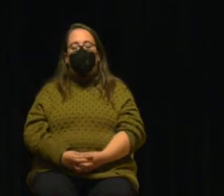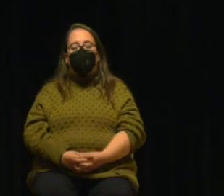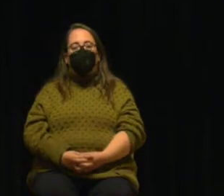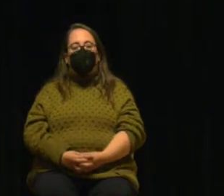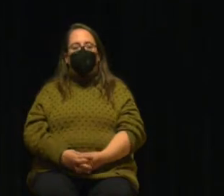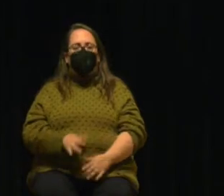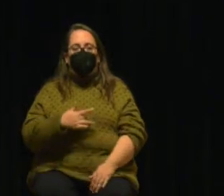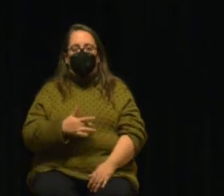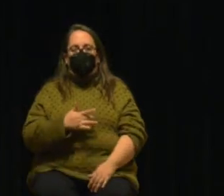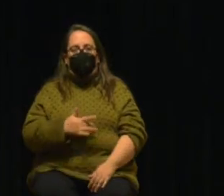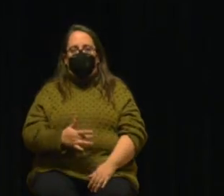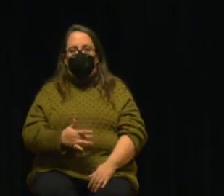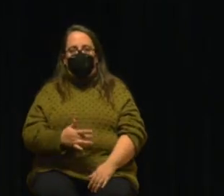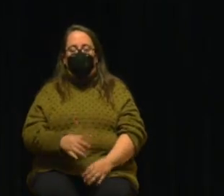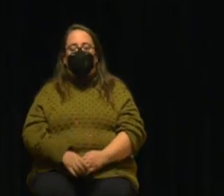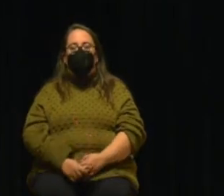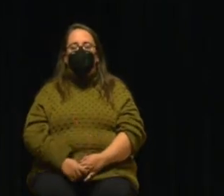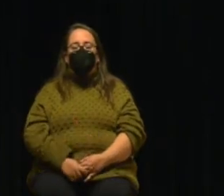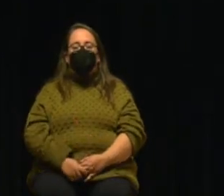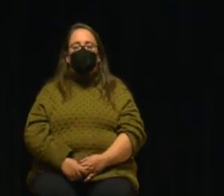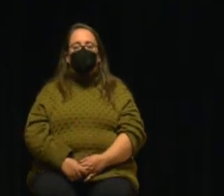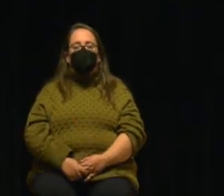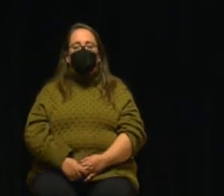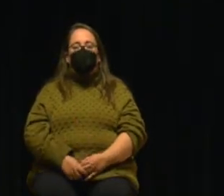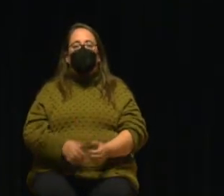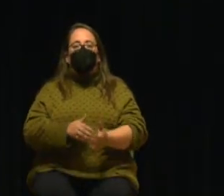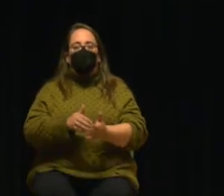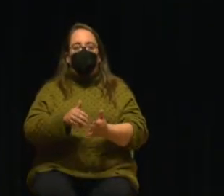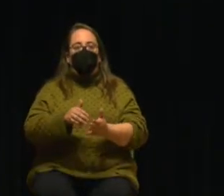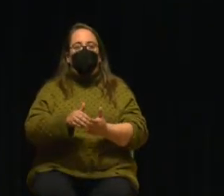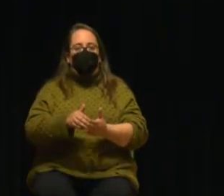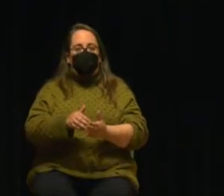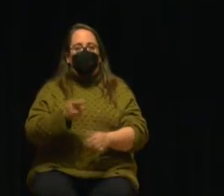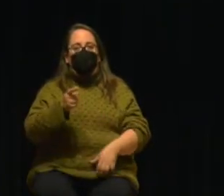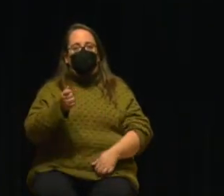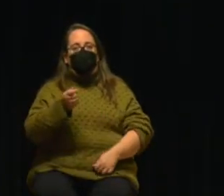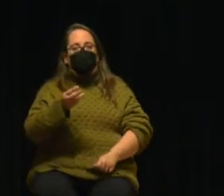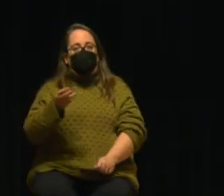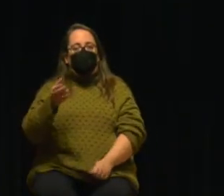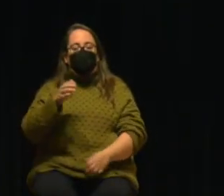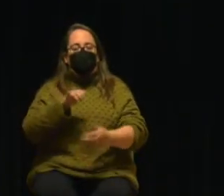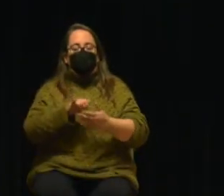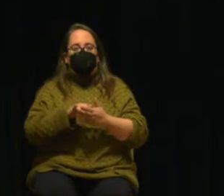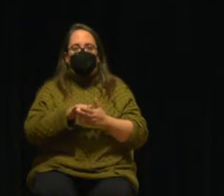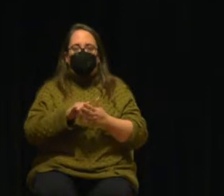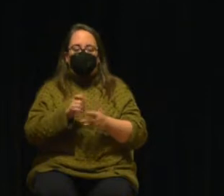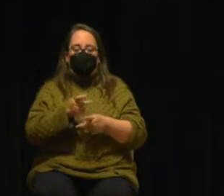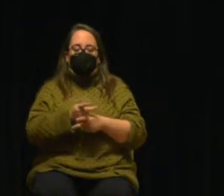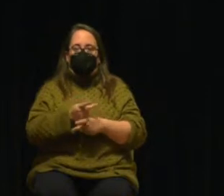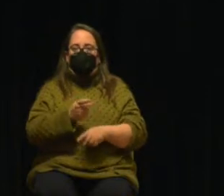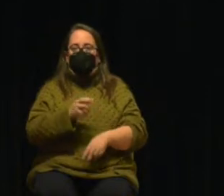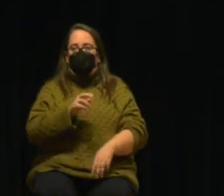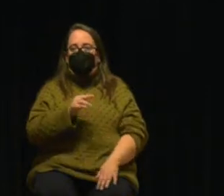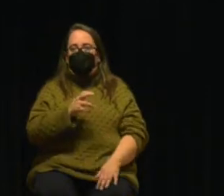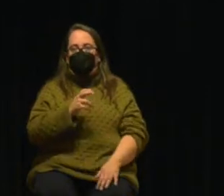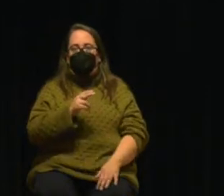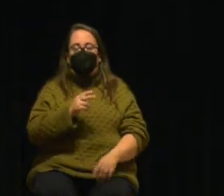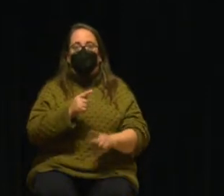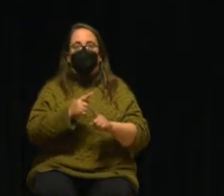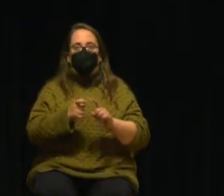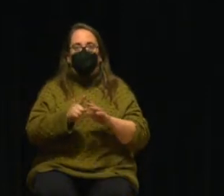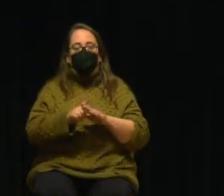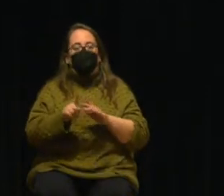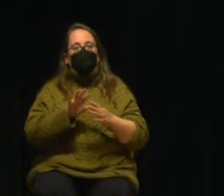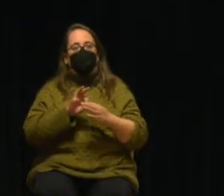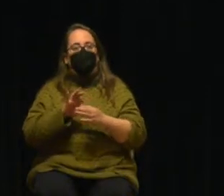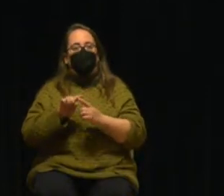This is typical. Often, one of the few things deterring men like Henry Brown from flight was a